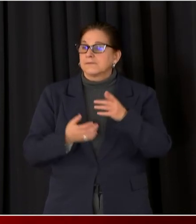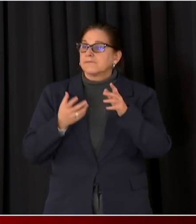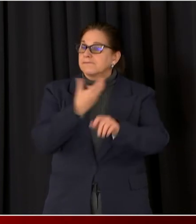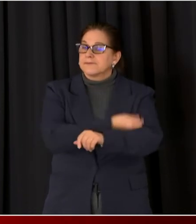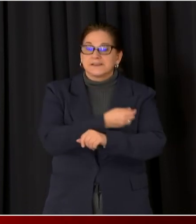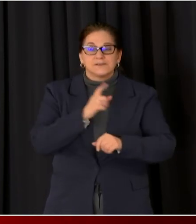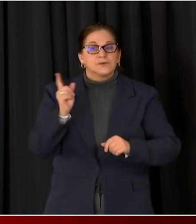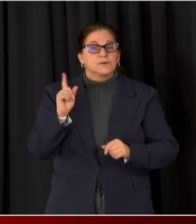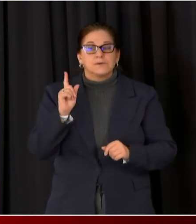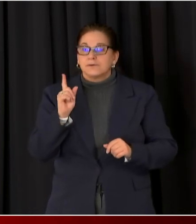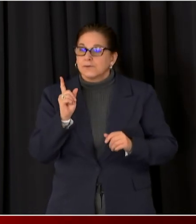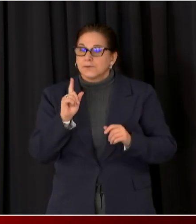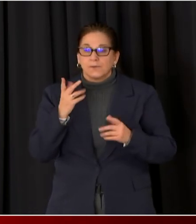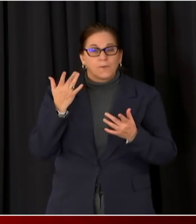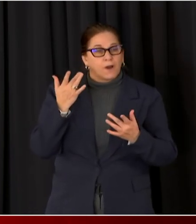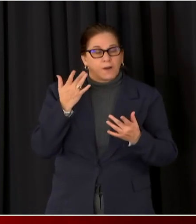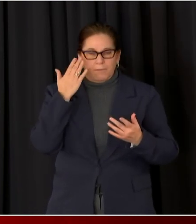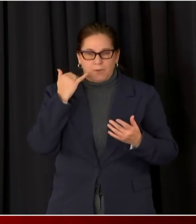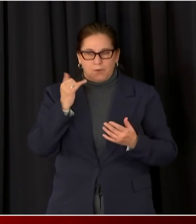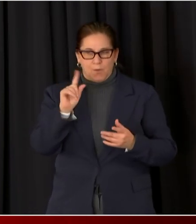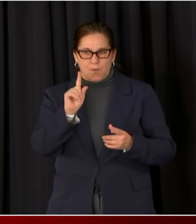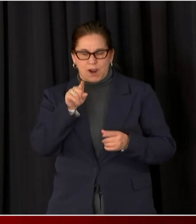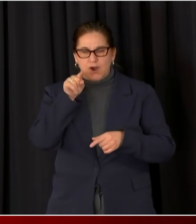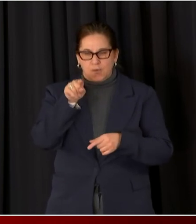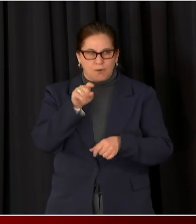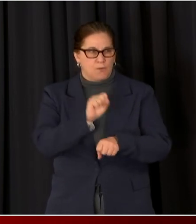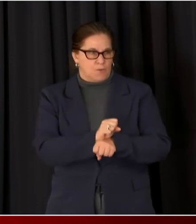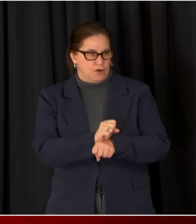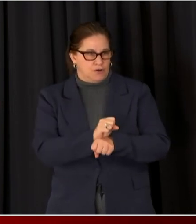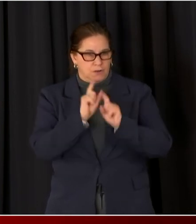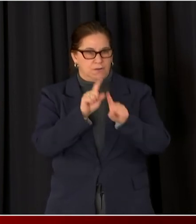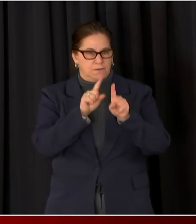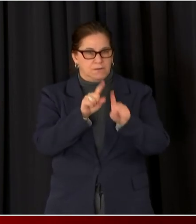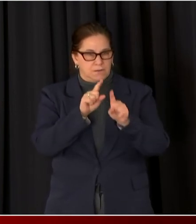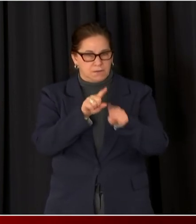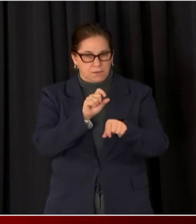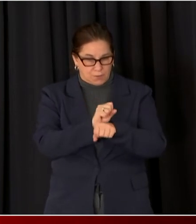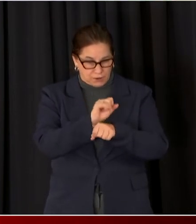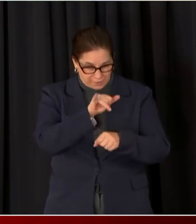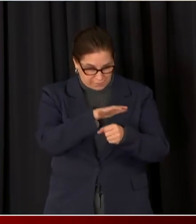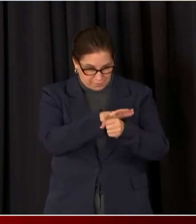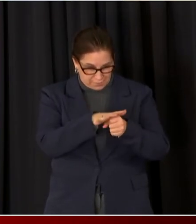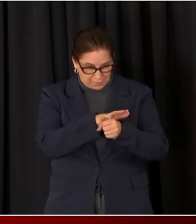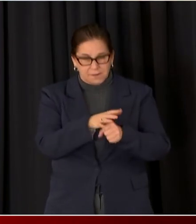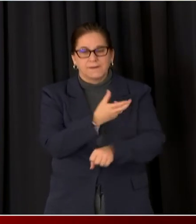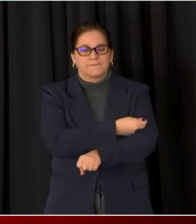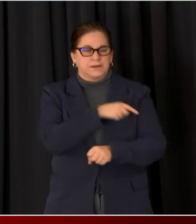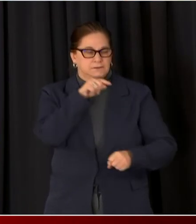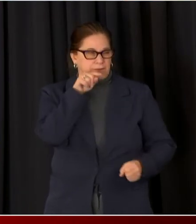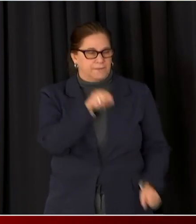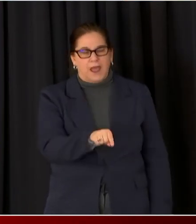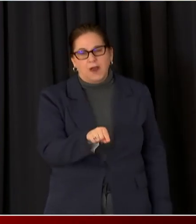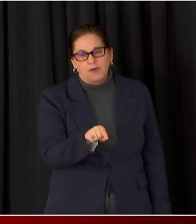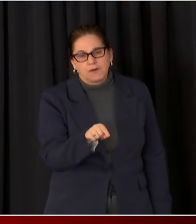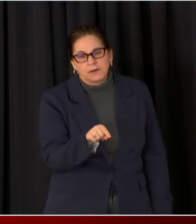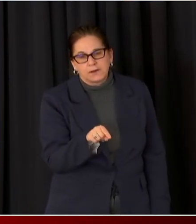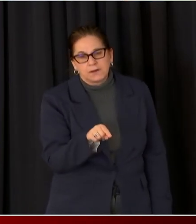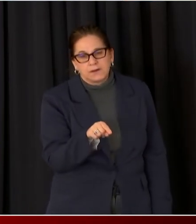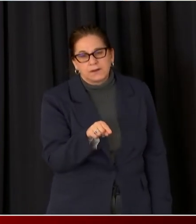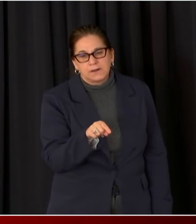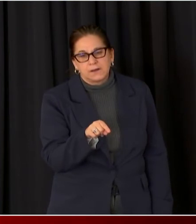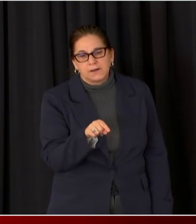would not be fair. And they've also stated that it would not be equitable. I've studied equity for quite a long